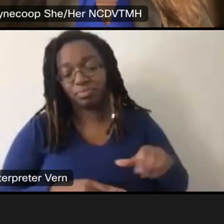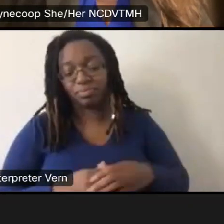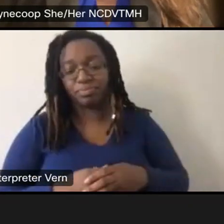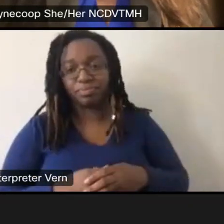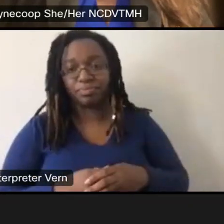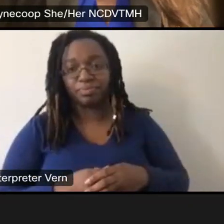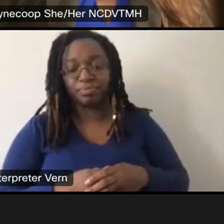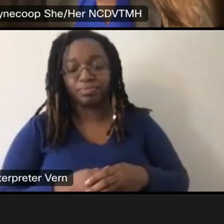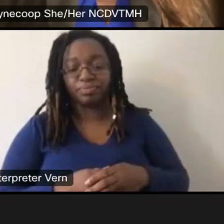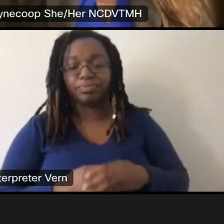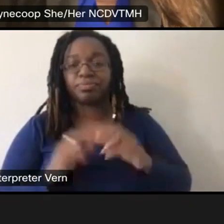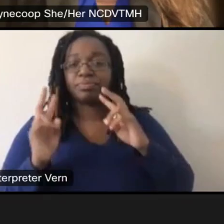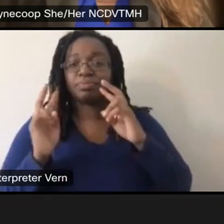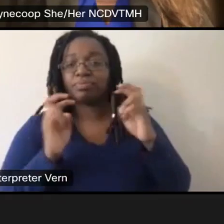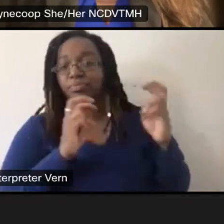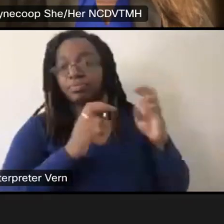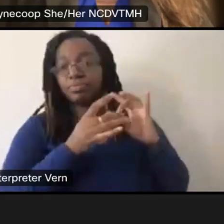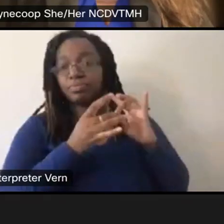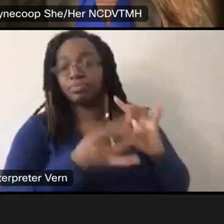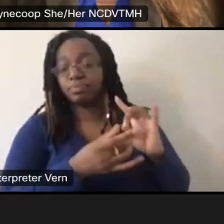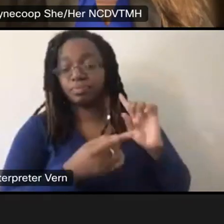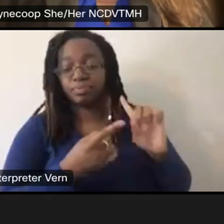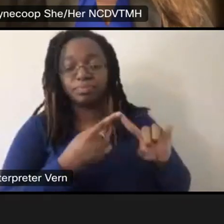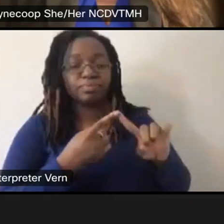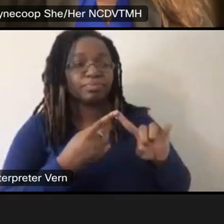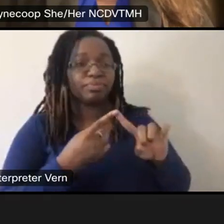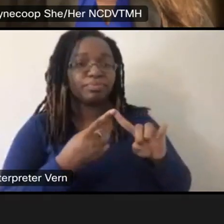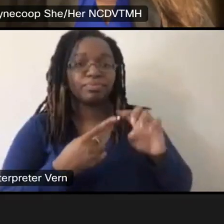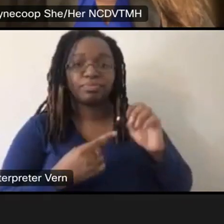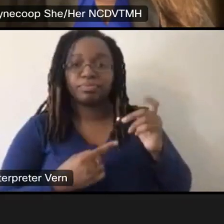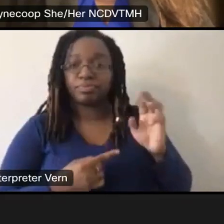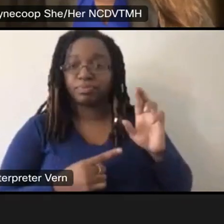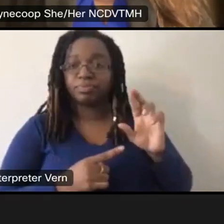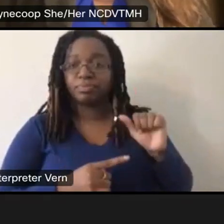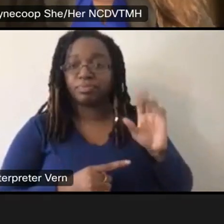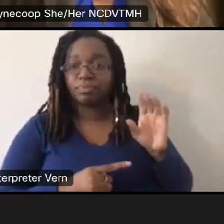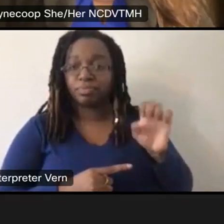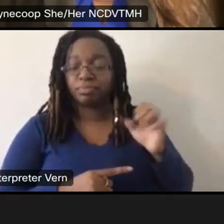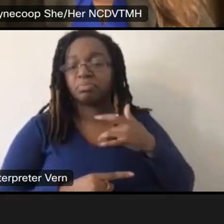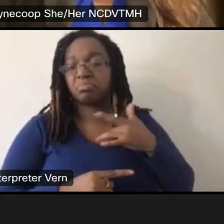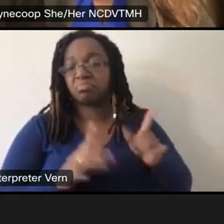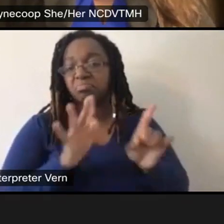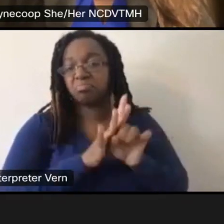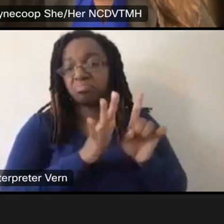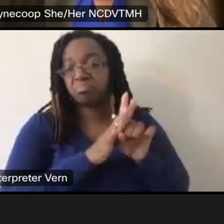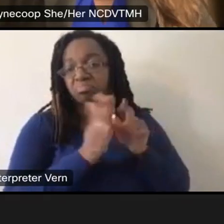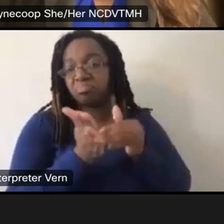Issues related to elder abuse do come up pretty often in my work. It's not the